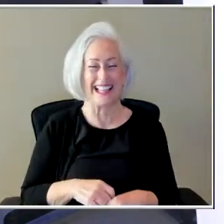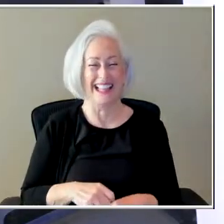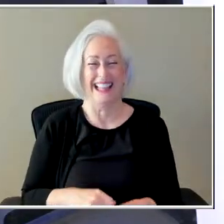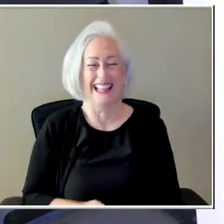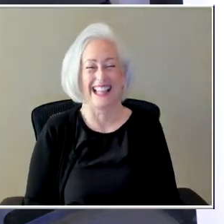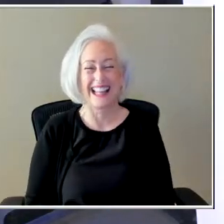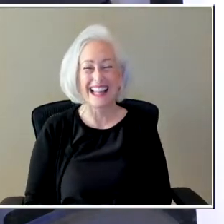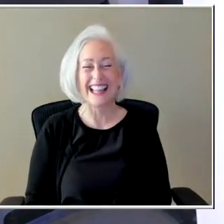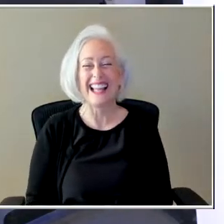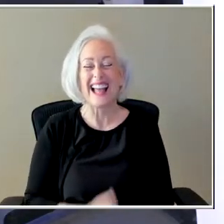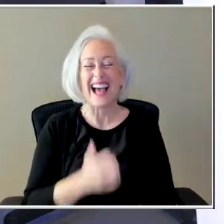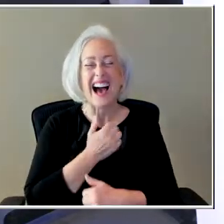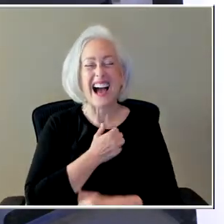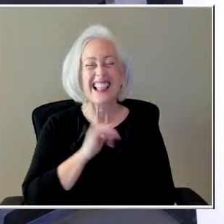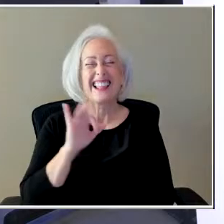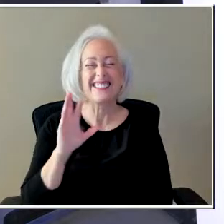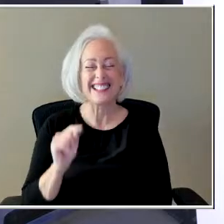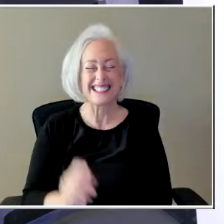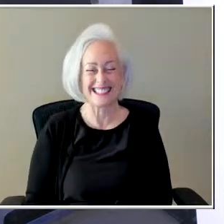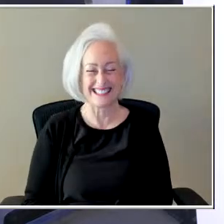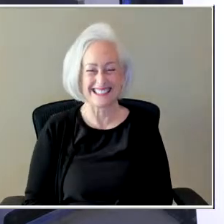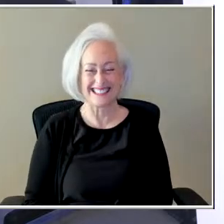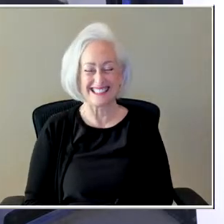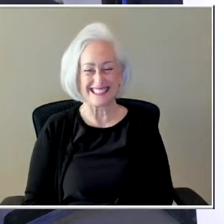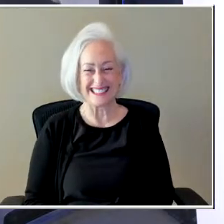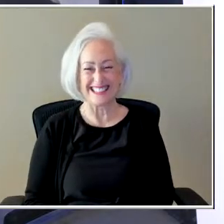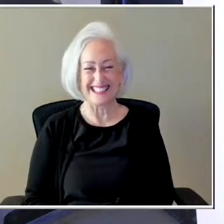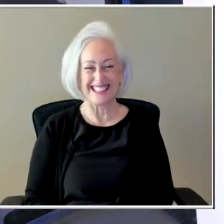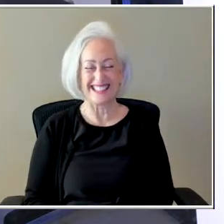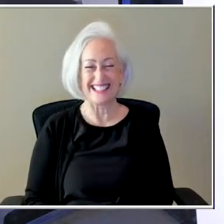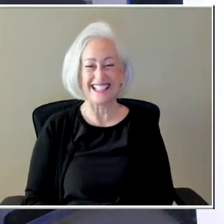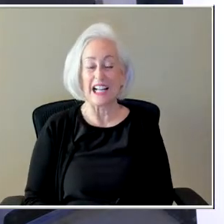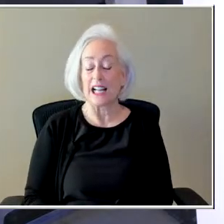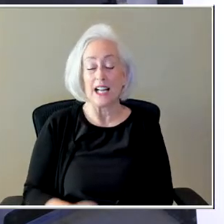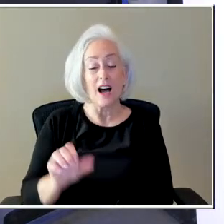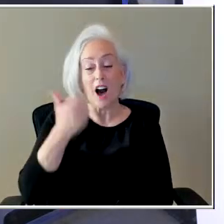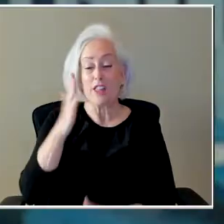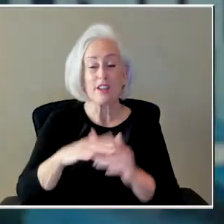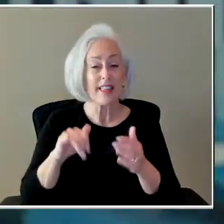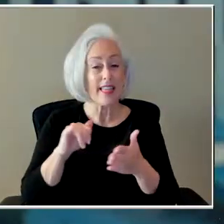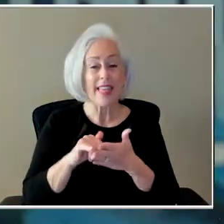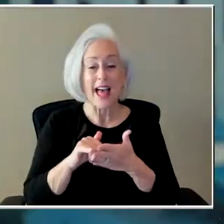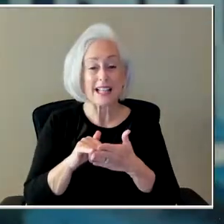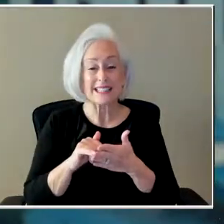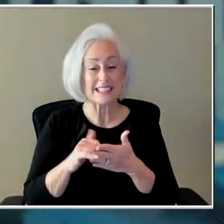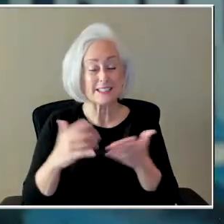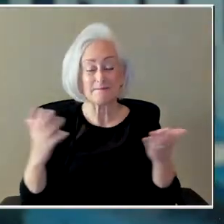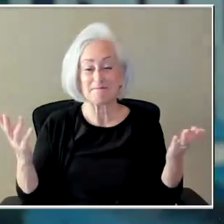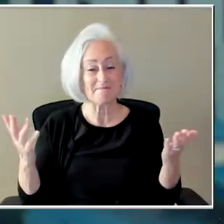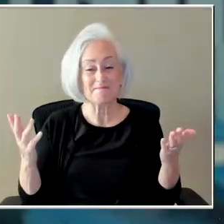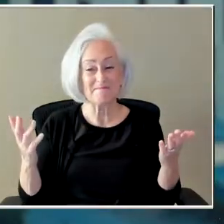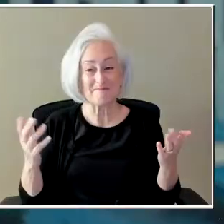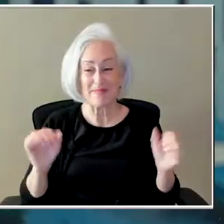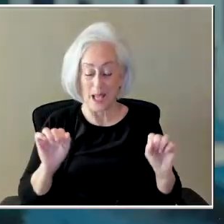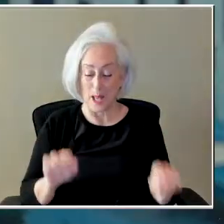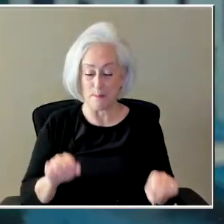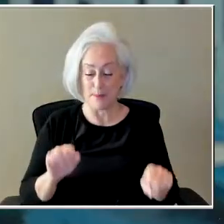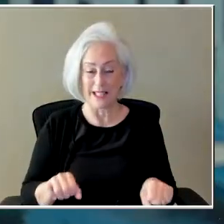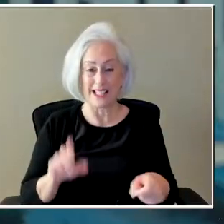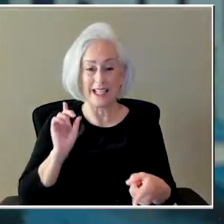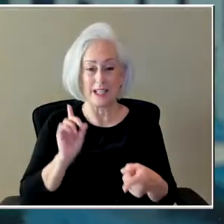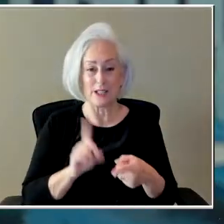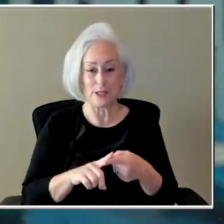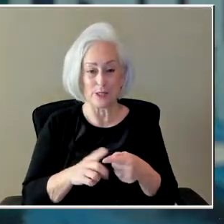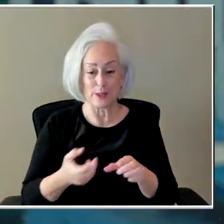I love it. I love it. Yes, but other than that, being able to get into their